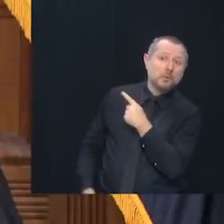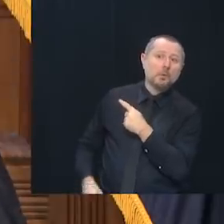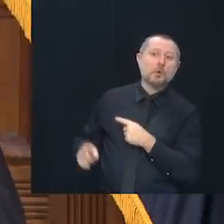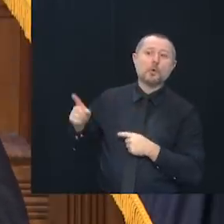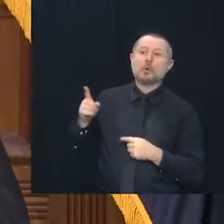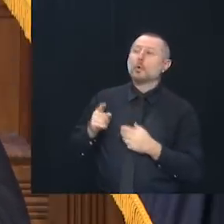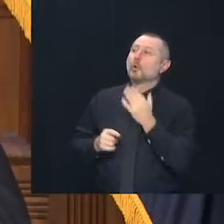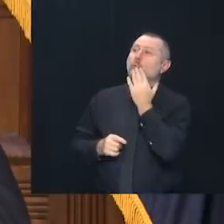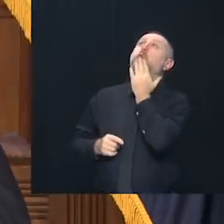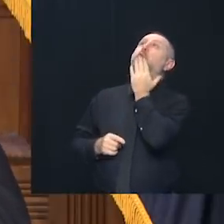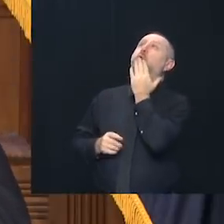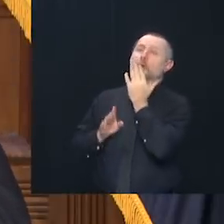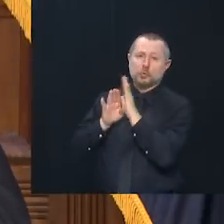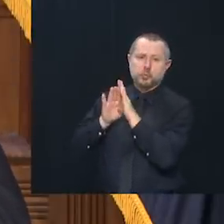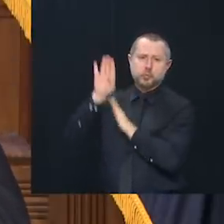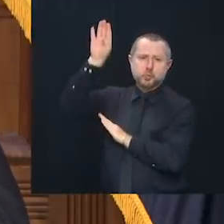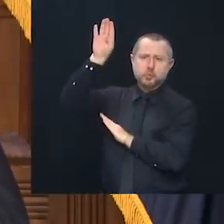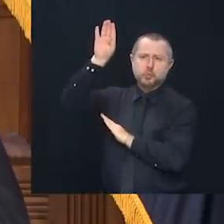number went right up.